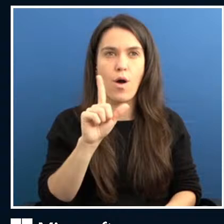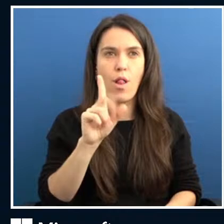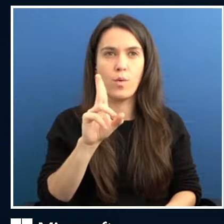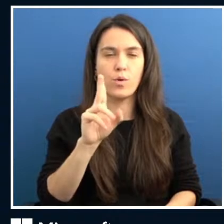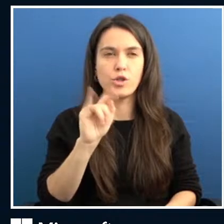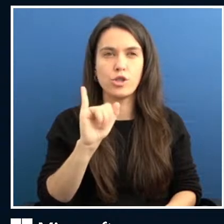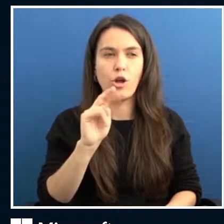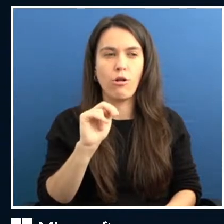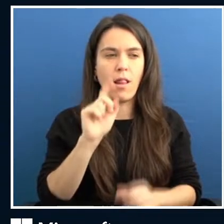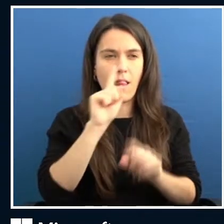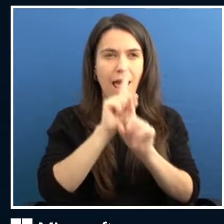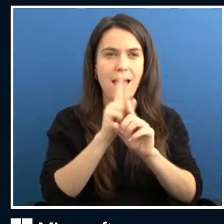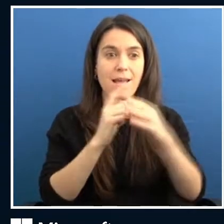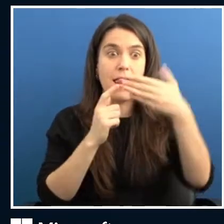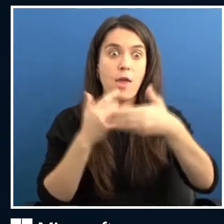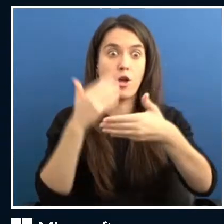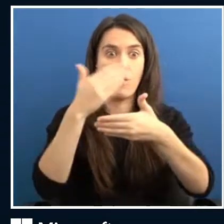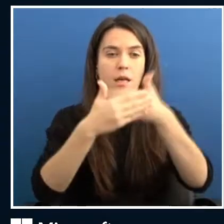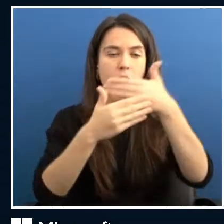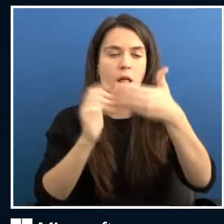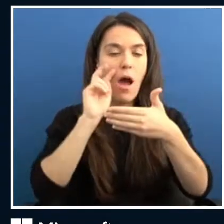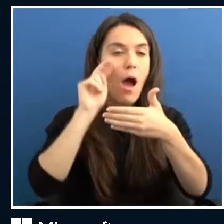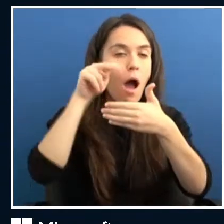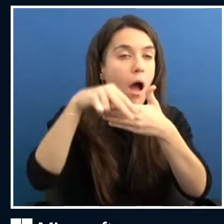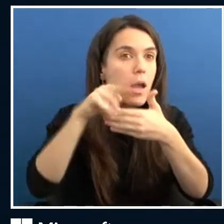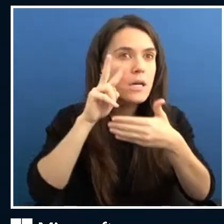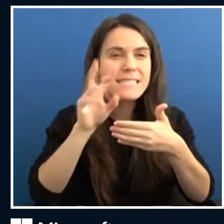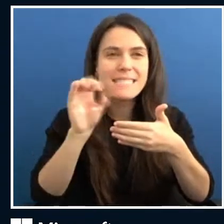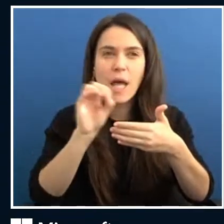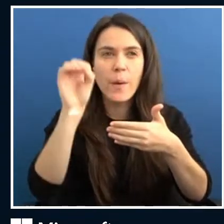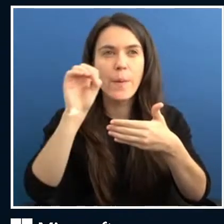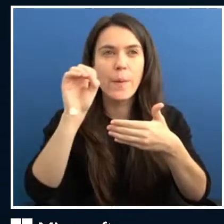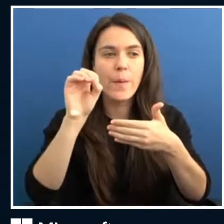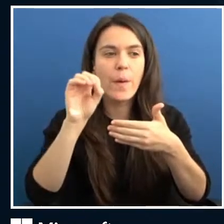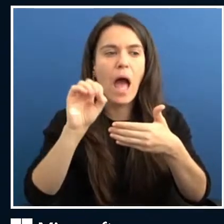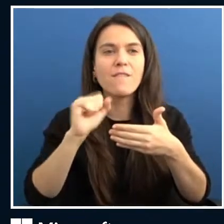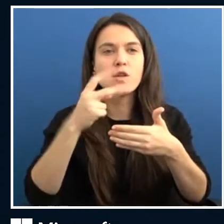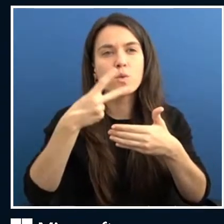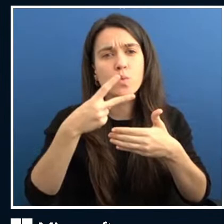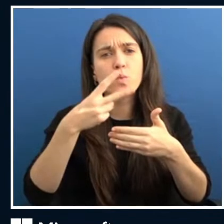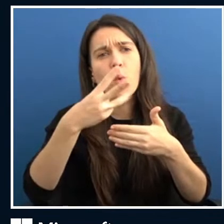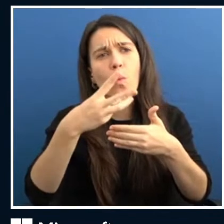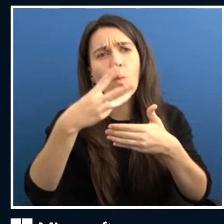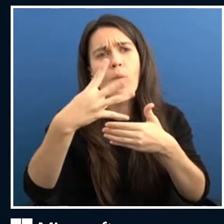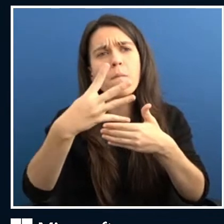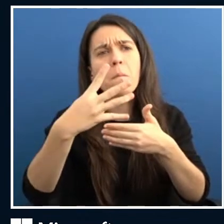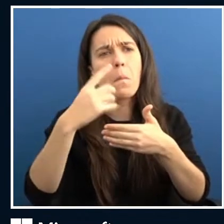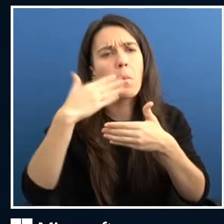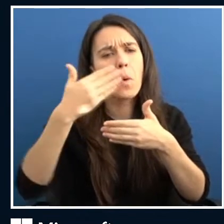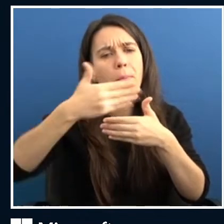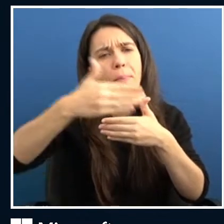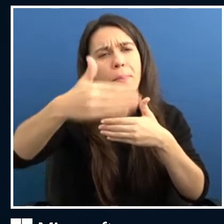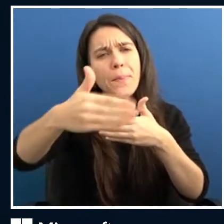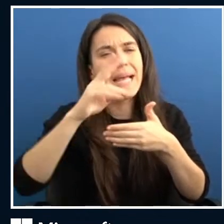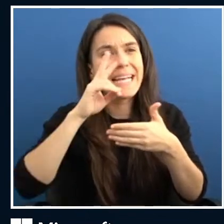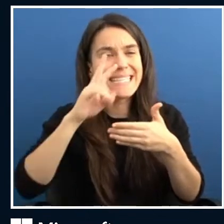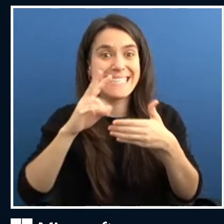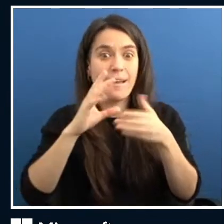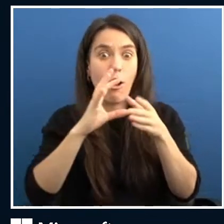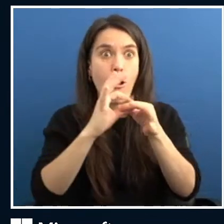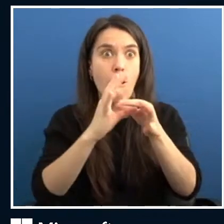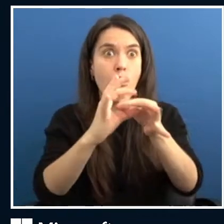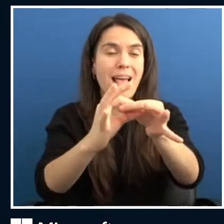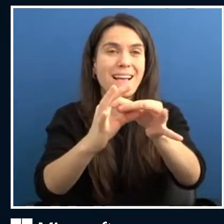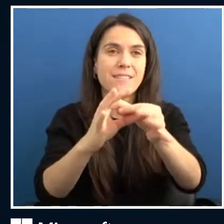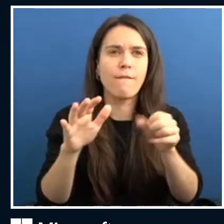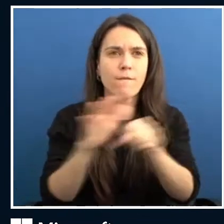And you will usually have 2 or more hidden layers. And then finally, it is connected to a fully connected layer, which